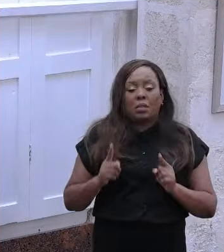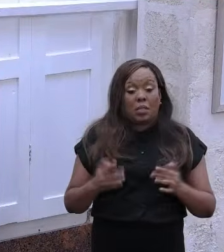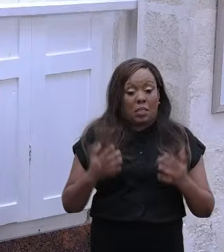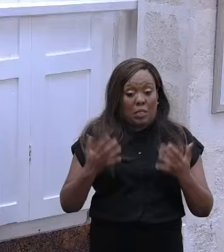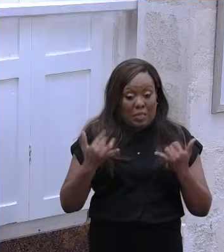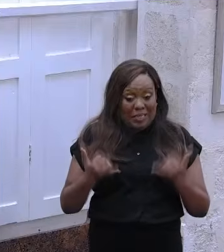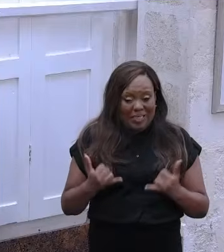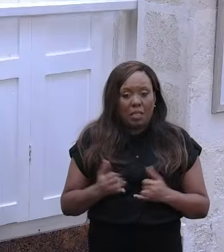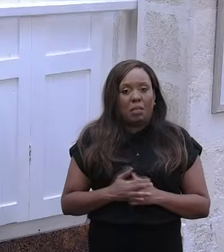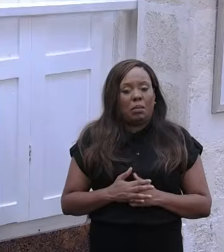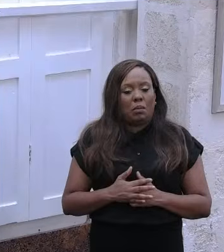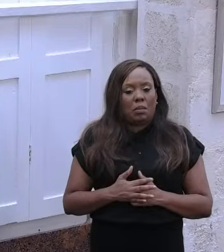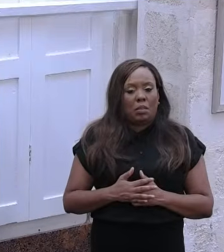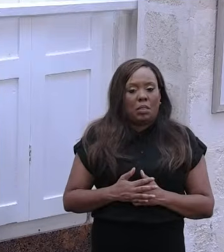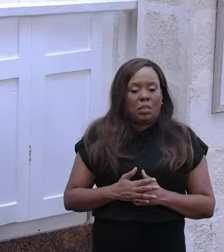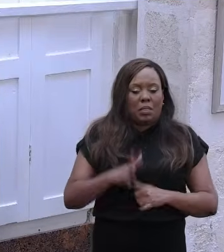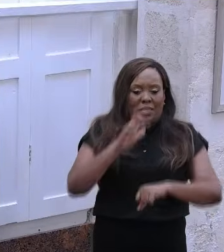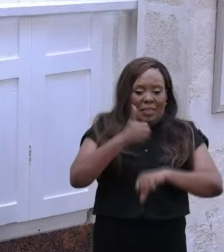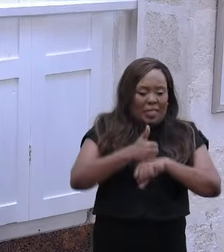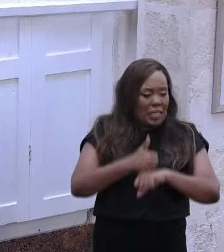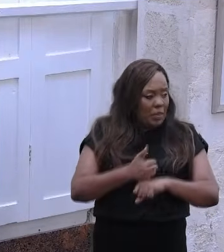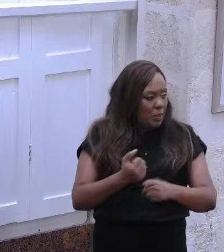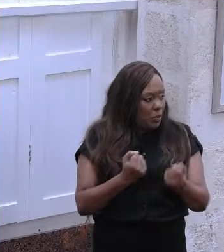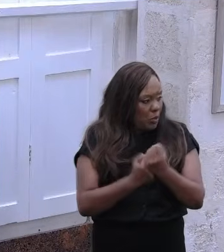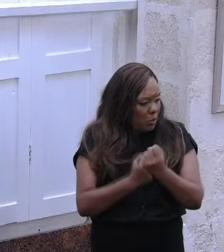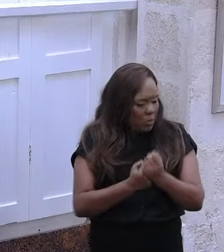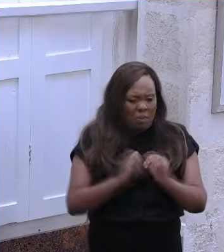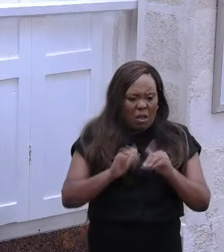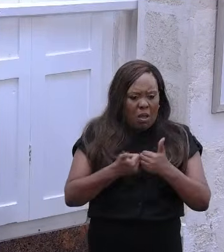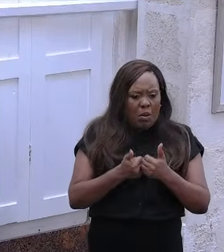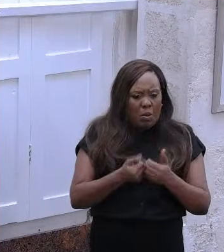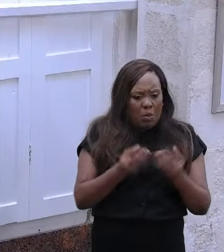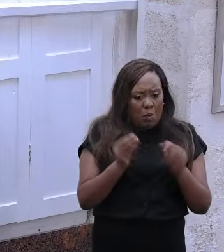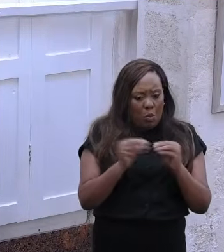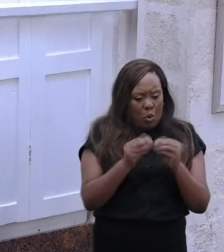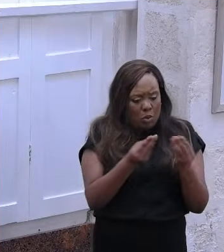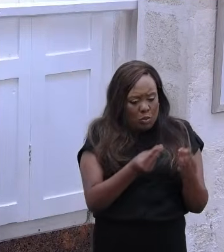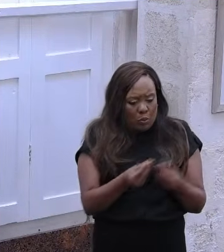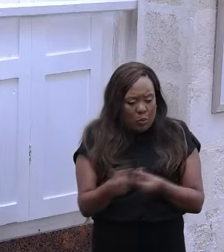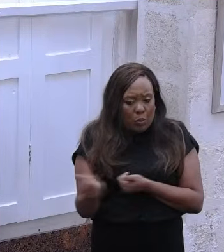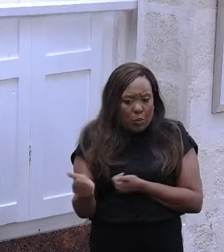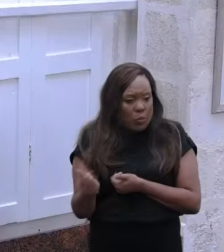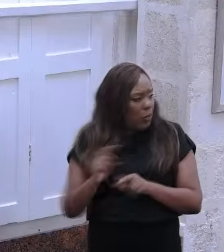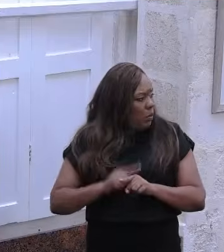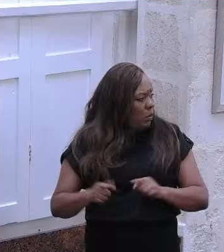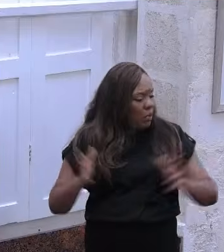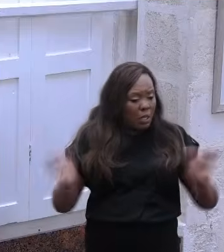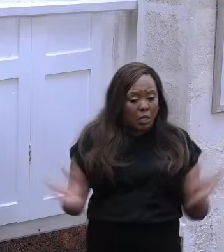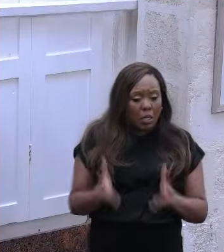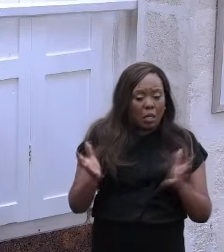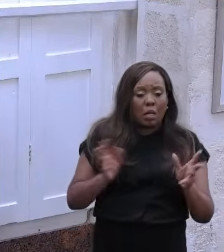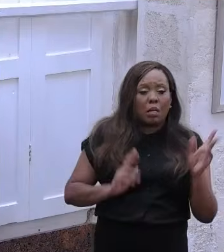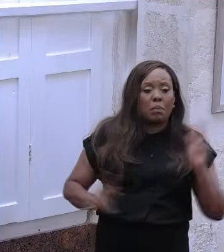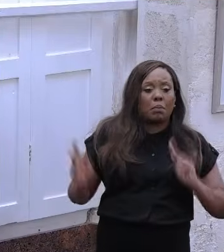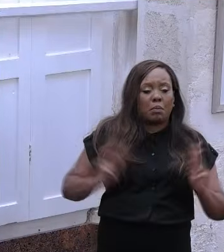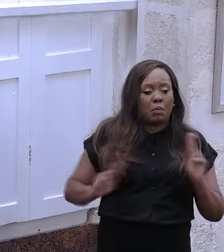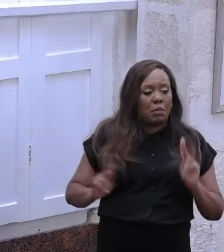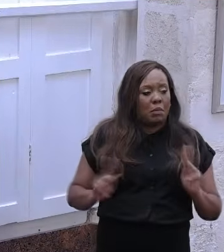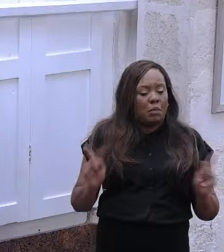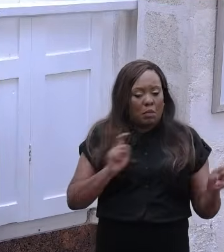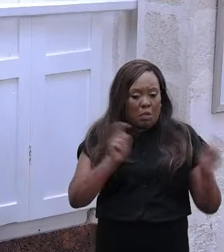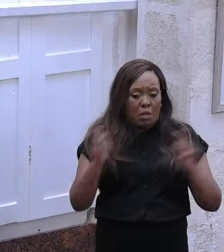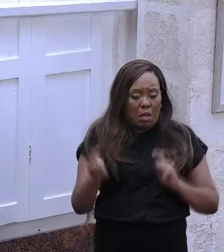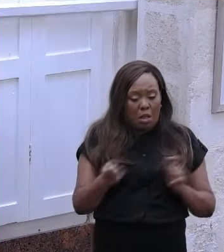supports, decide what you need to do to ease the transition, but encourage your population to make the transition and